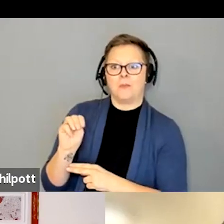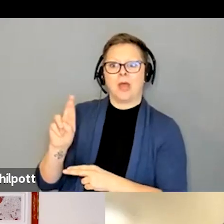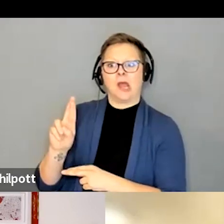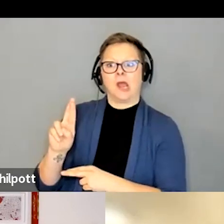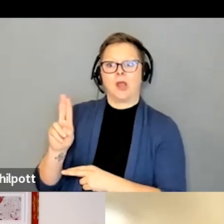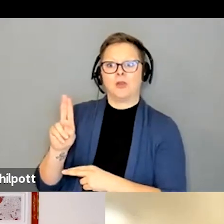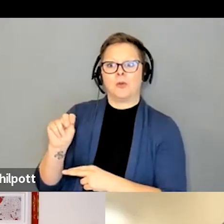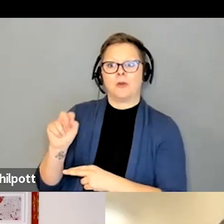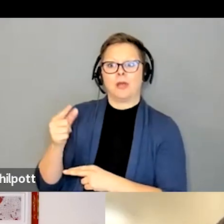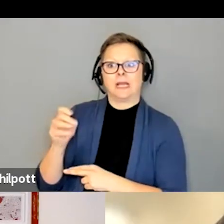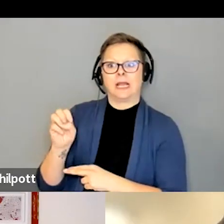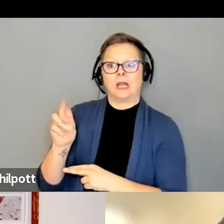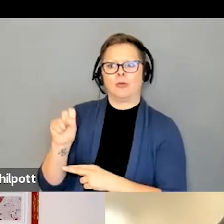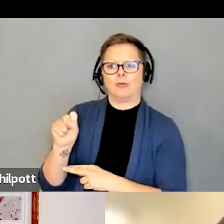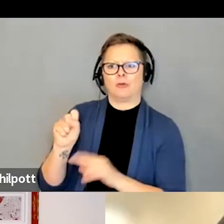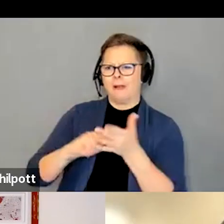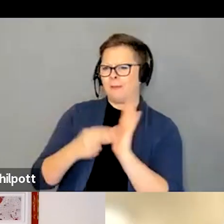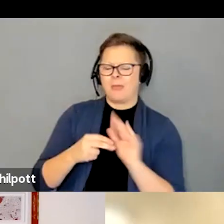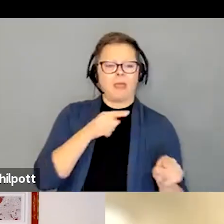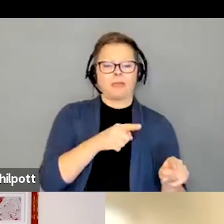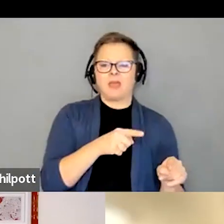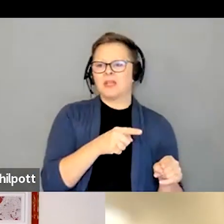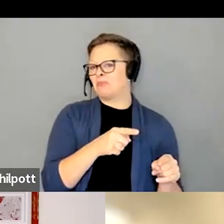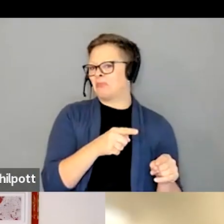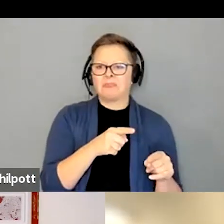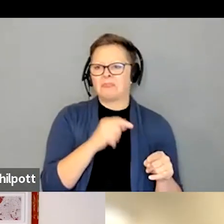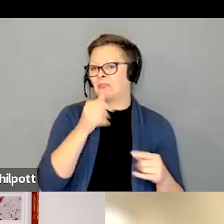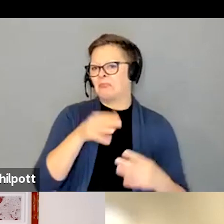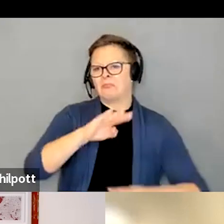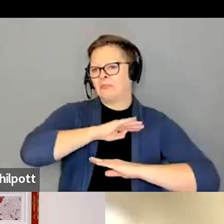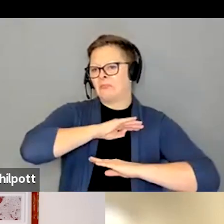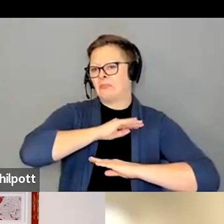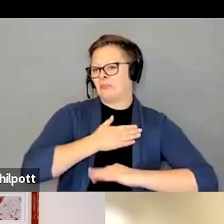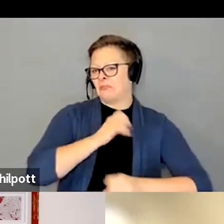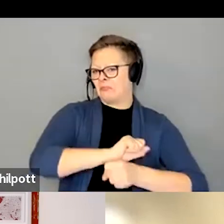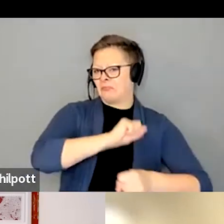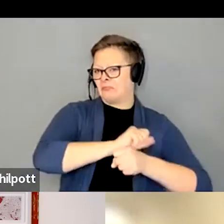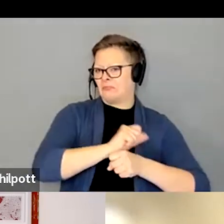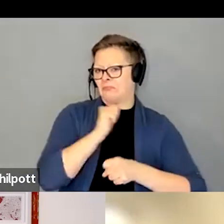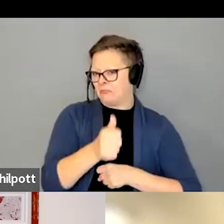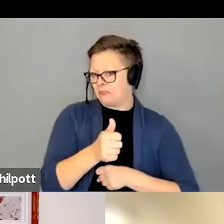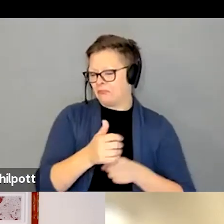are more likely to say that they're dissatisfied in their jobs. They have,